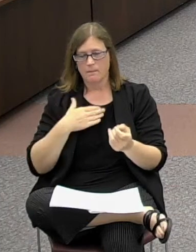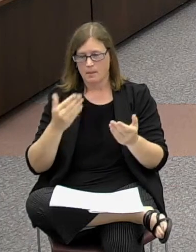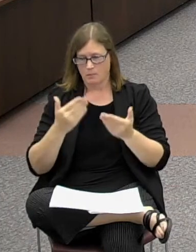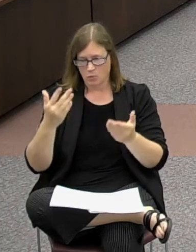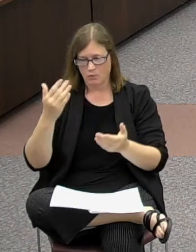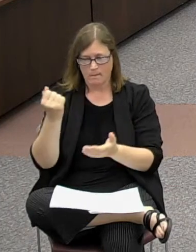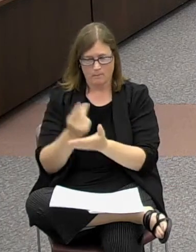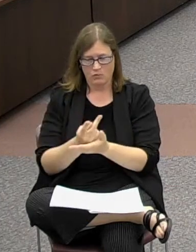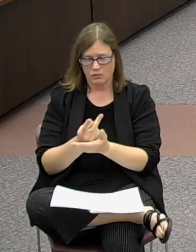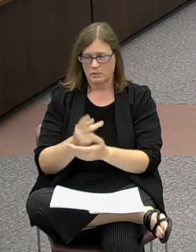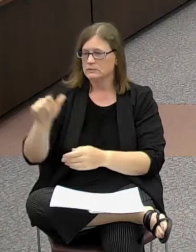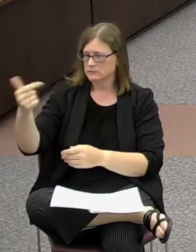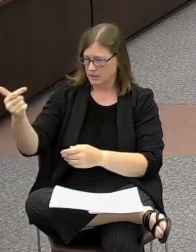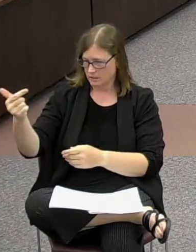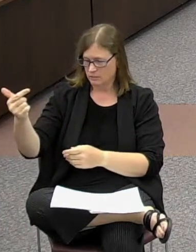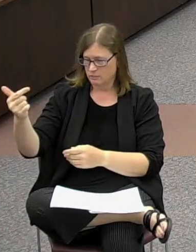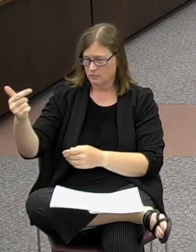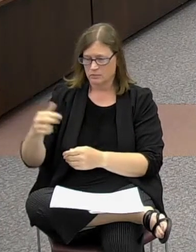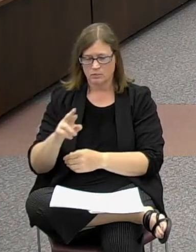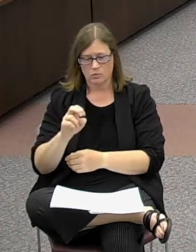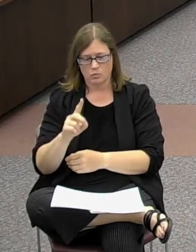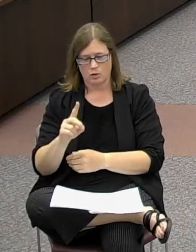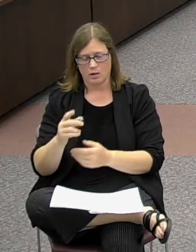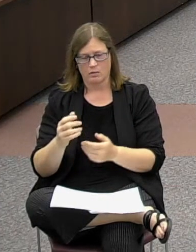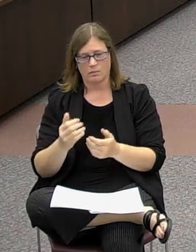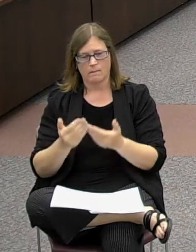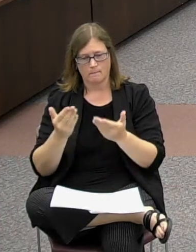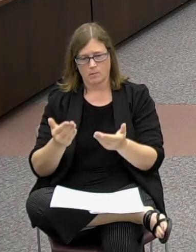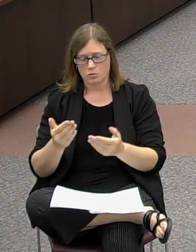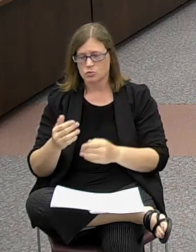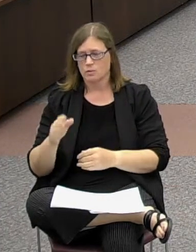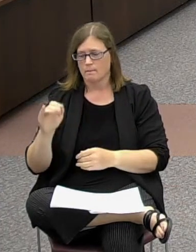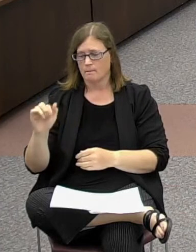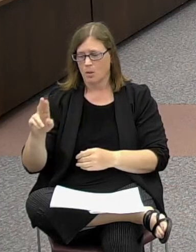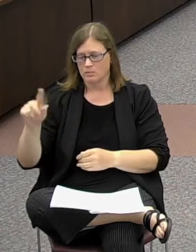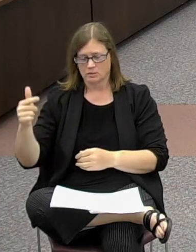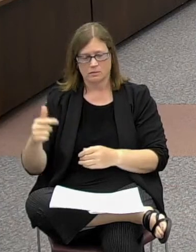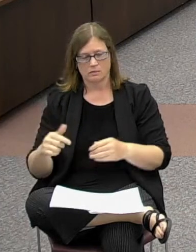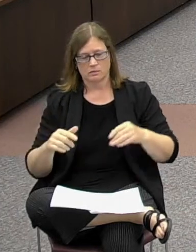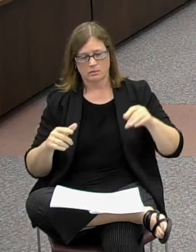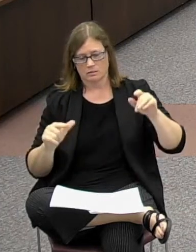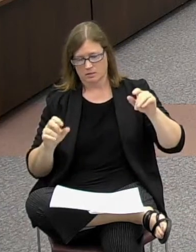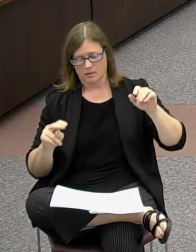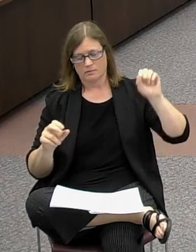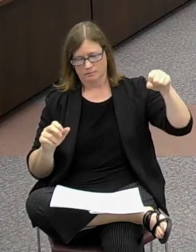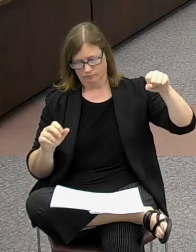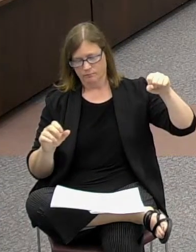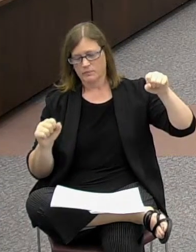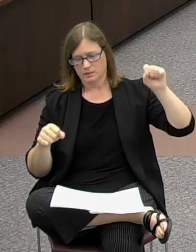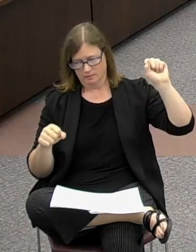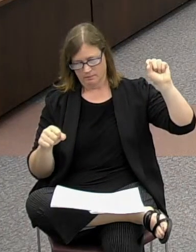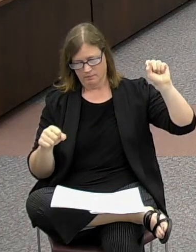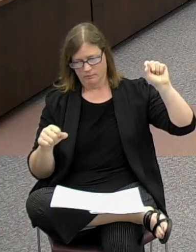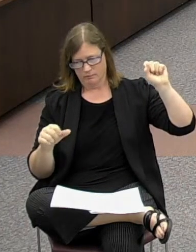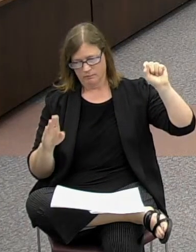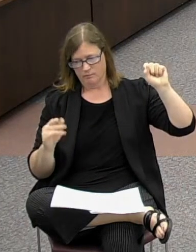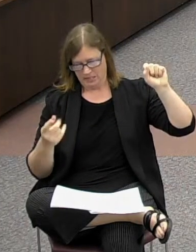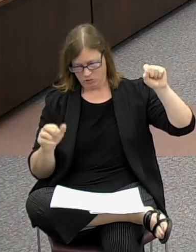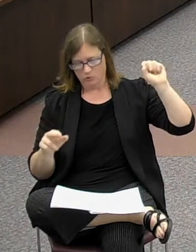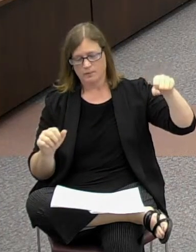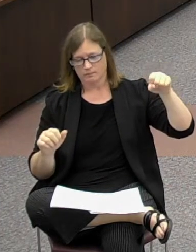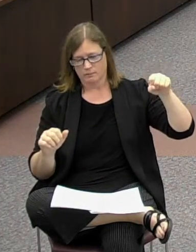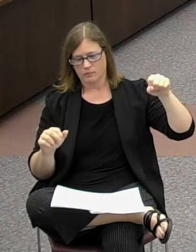for approval. Second. Rob's motion and Barb's second. Charlie? Ms. Gillon? Yes. Mr. Westfall? Yes. Ms. Howard Collins? Yes. Dr.